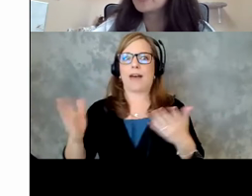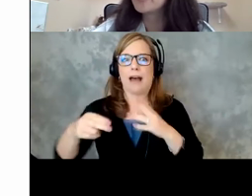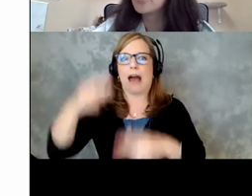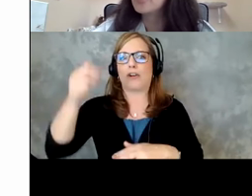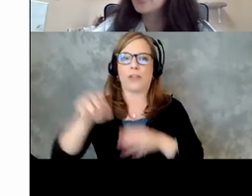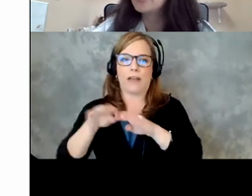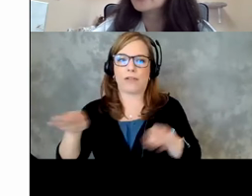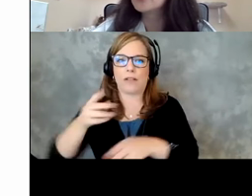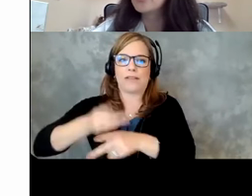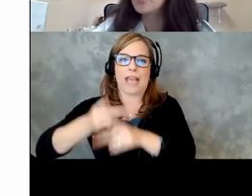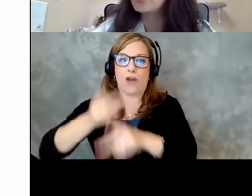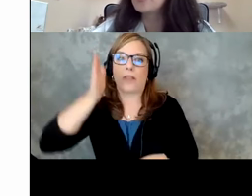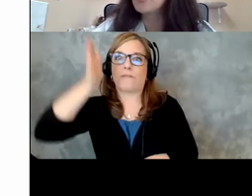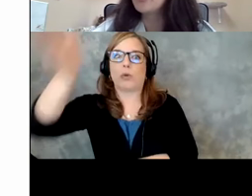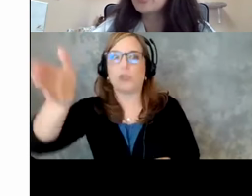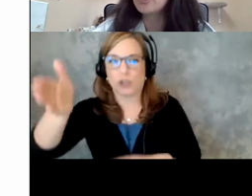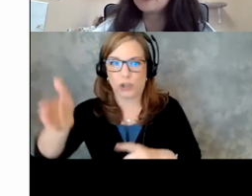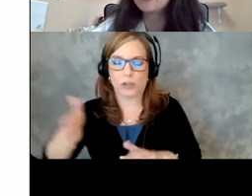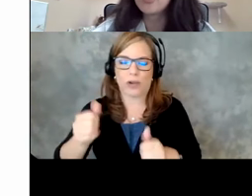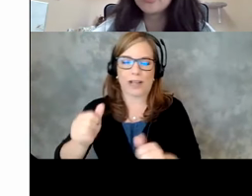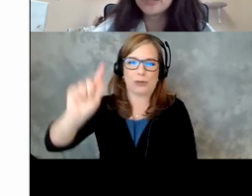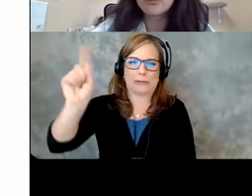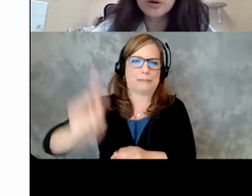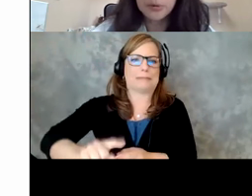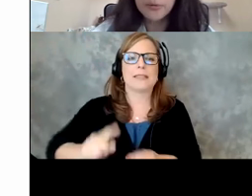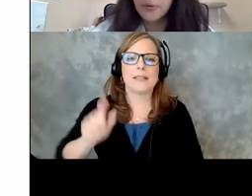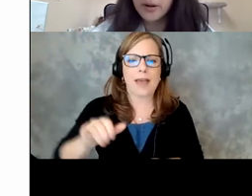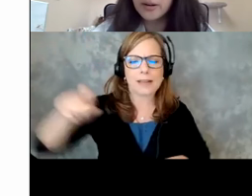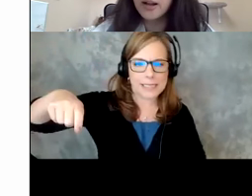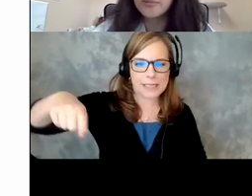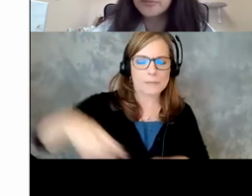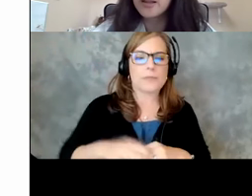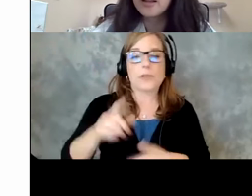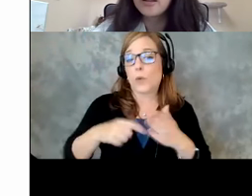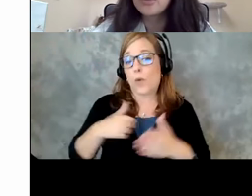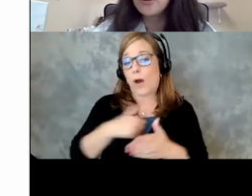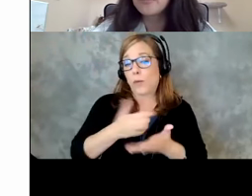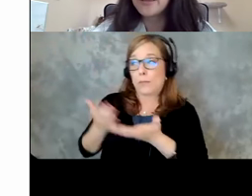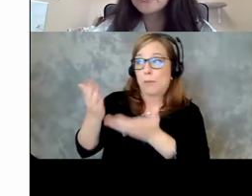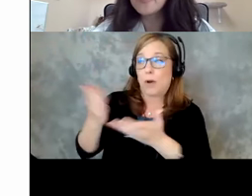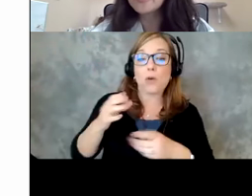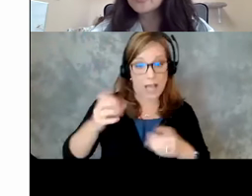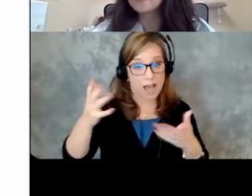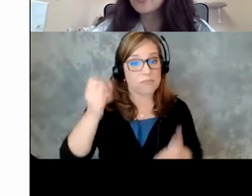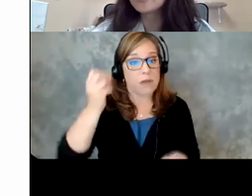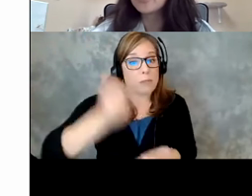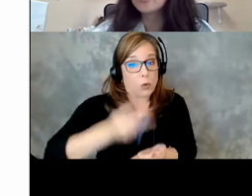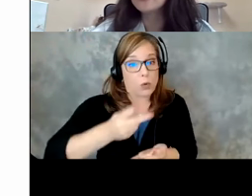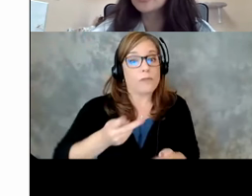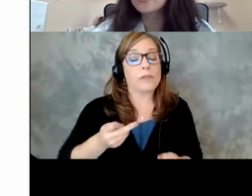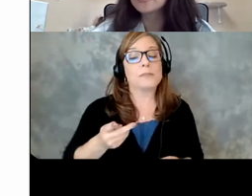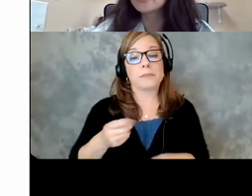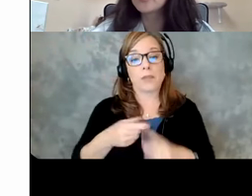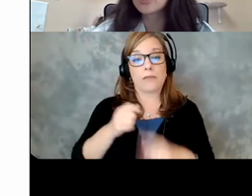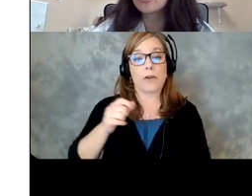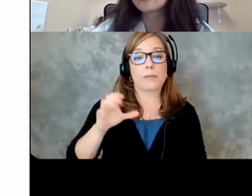services in the future. And so what we proposed and were approved for by CMS are